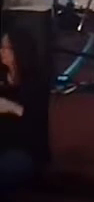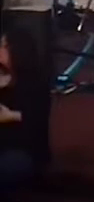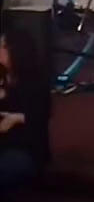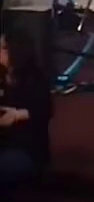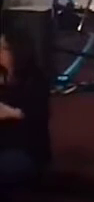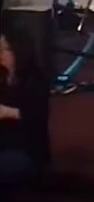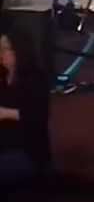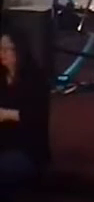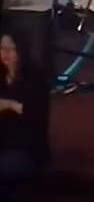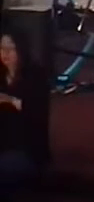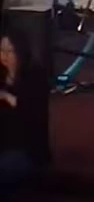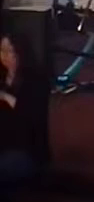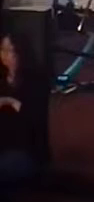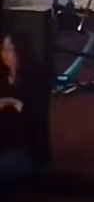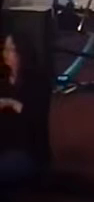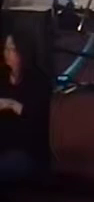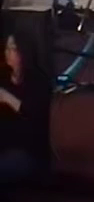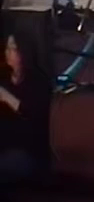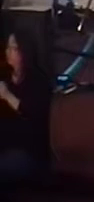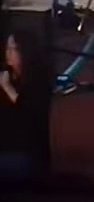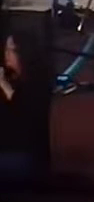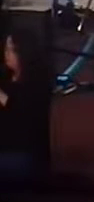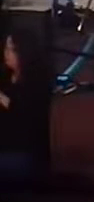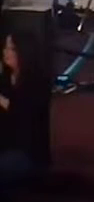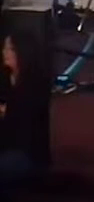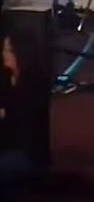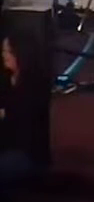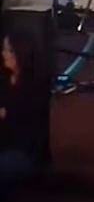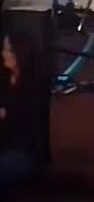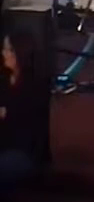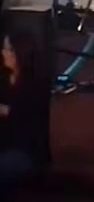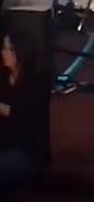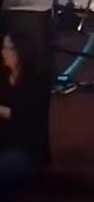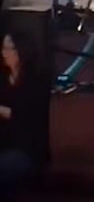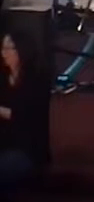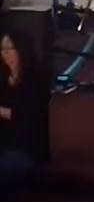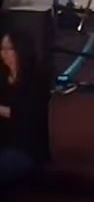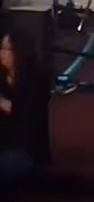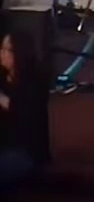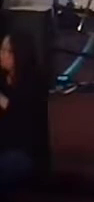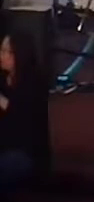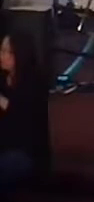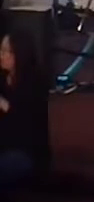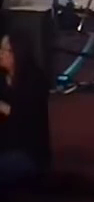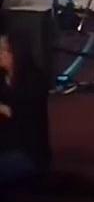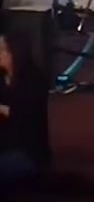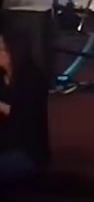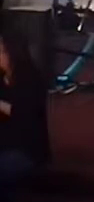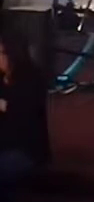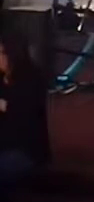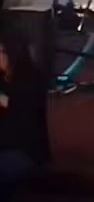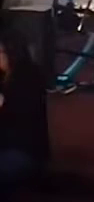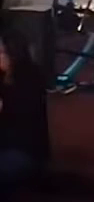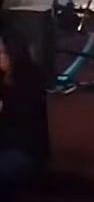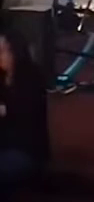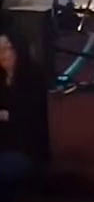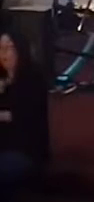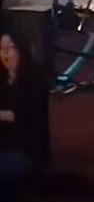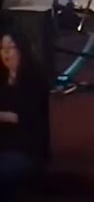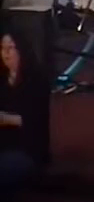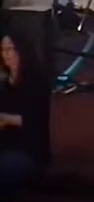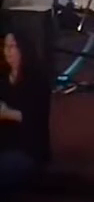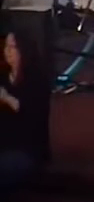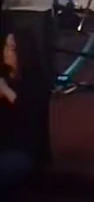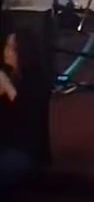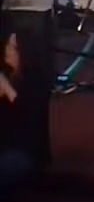you do. And when you give thanks, right, through a word of appreciation, through a small gift, wow, how supportive do you feel? I